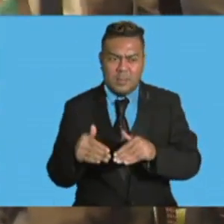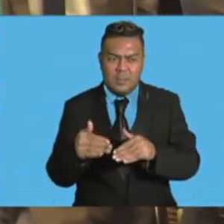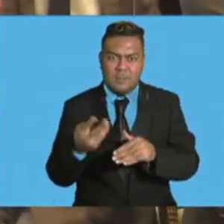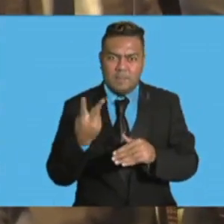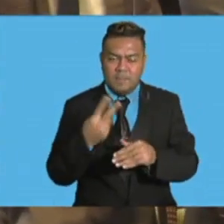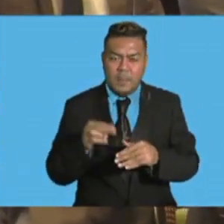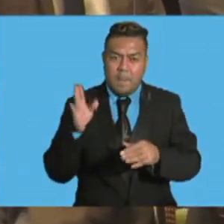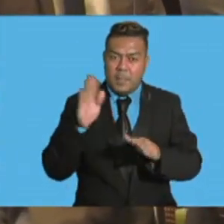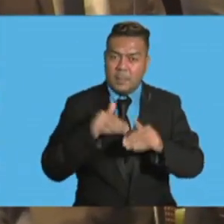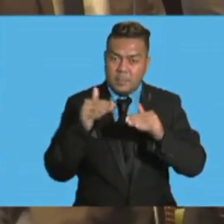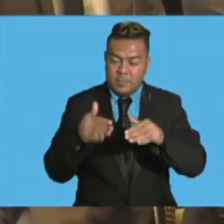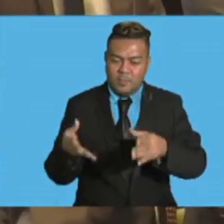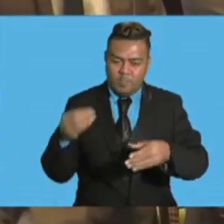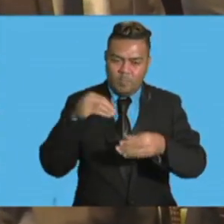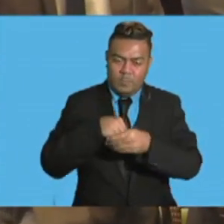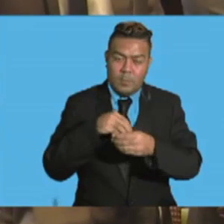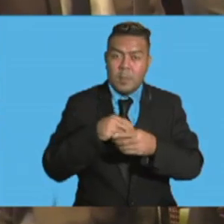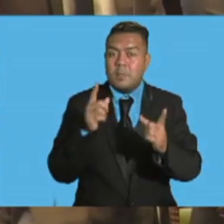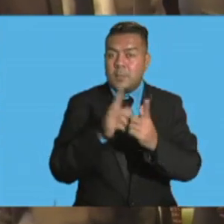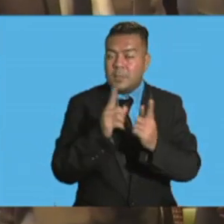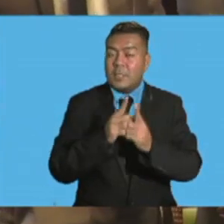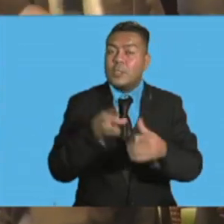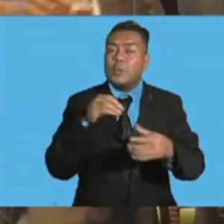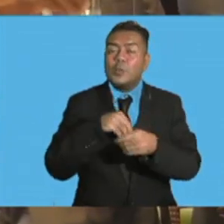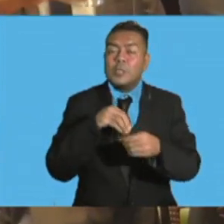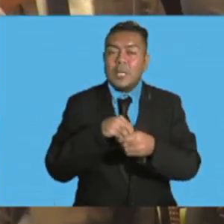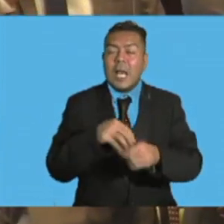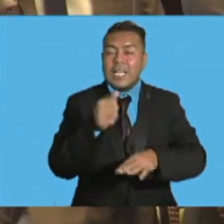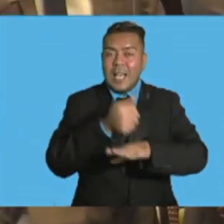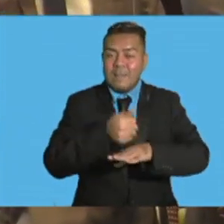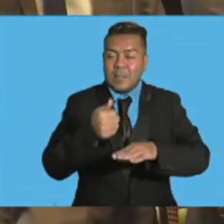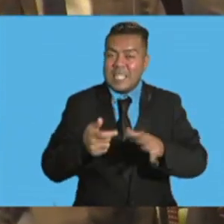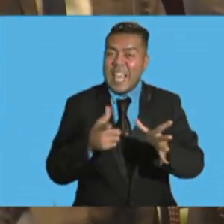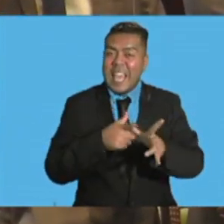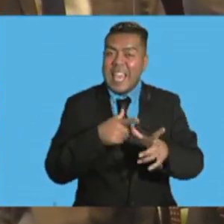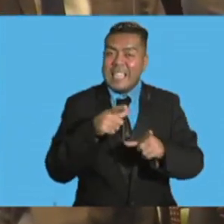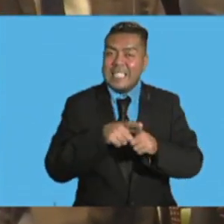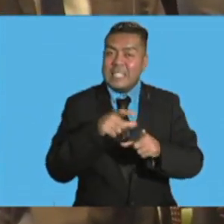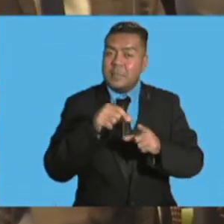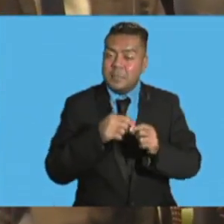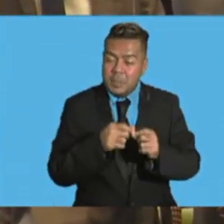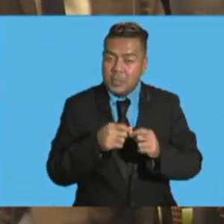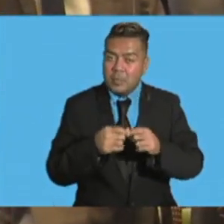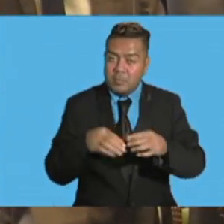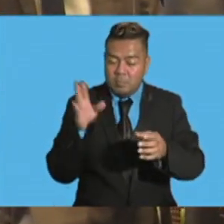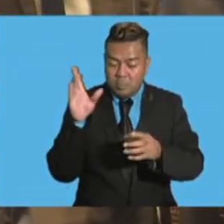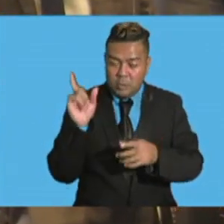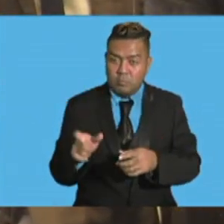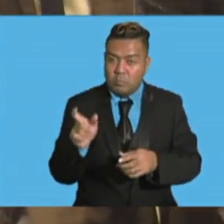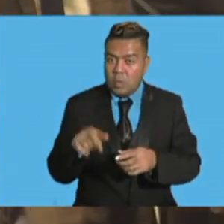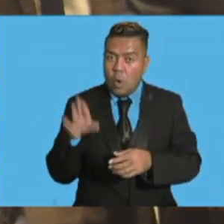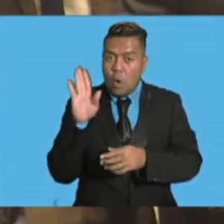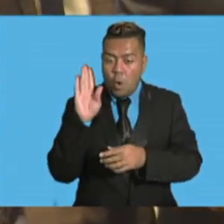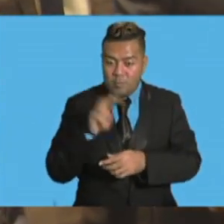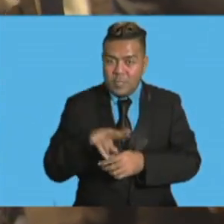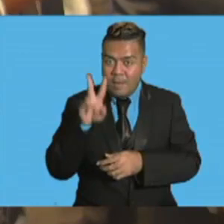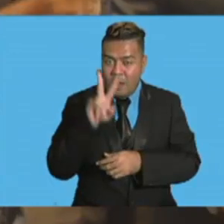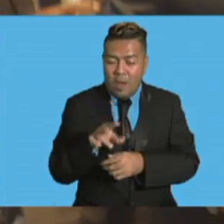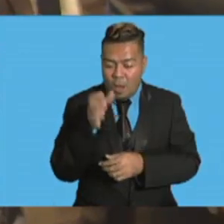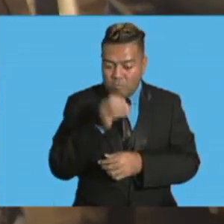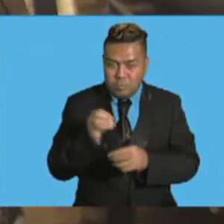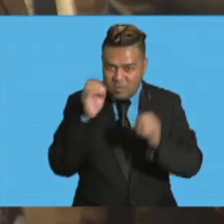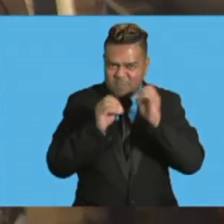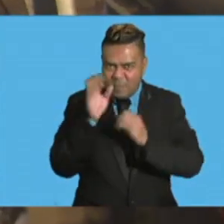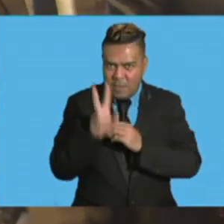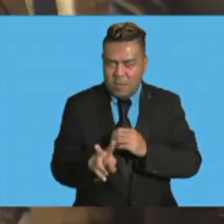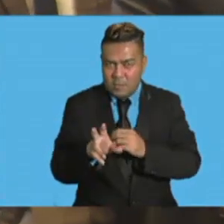2,258 participants attended the meeting, including government delegates, ADB personnel, guests, observers, civil society organizations, media, and